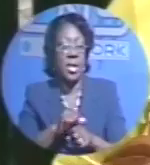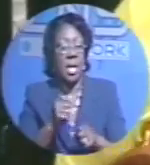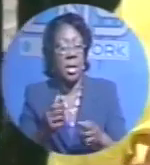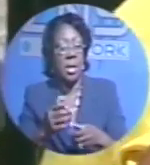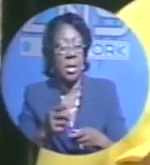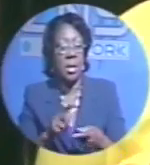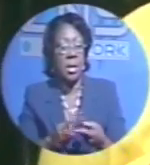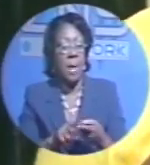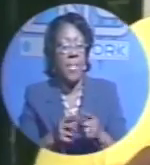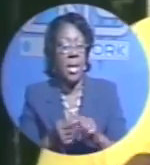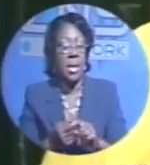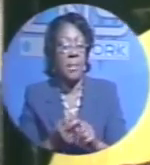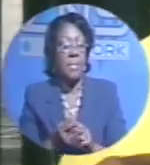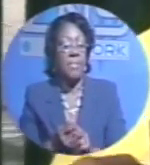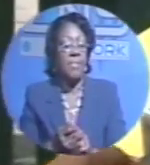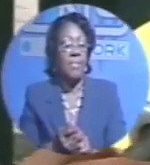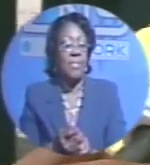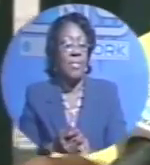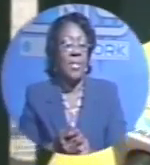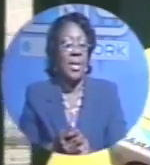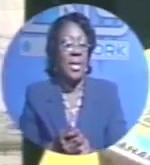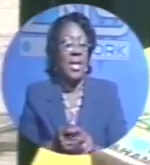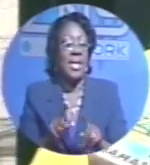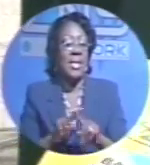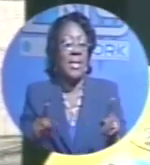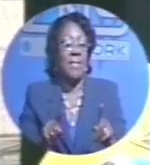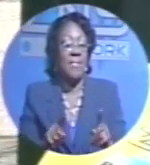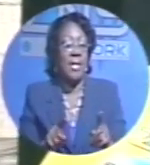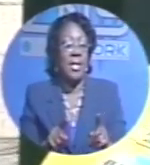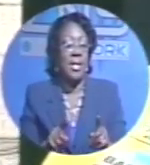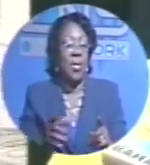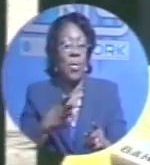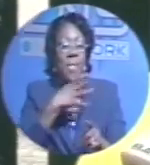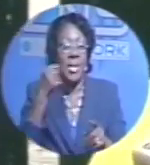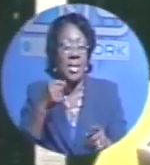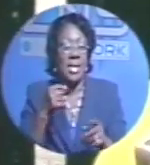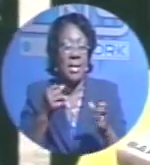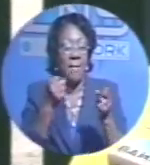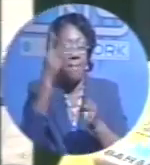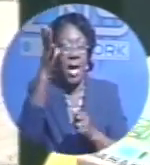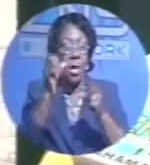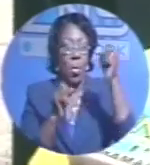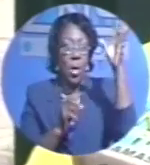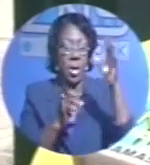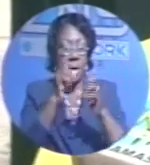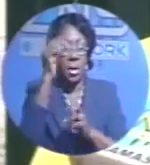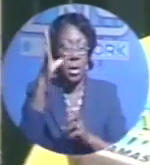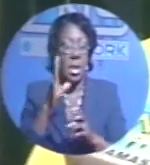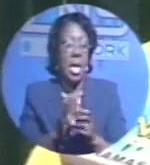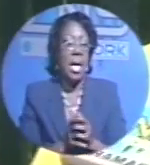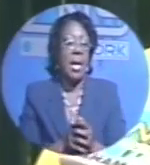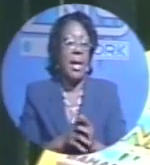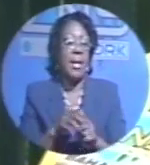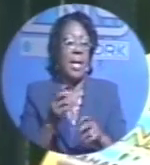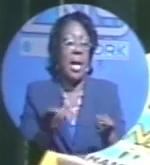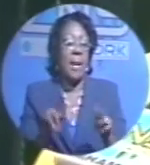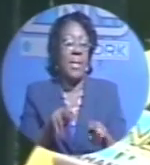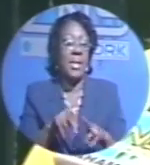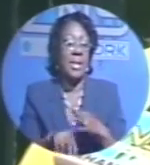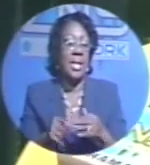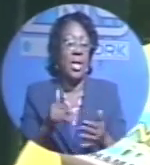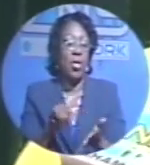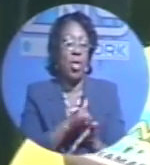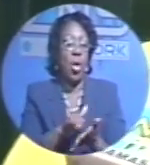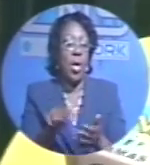time celebrating it on a Caribbean island, so it's very different. We're missing the fireworks and the extravaganza that happens in New York